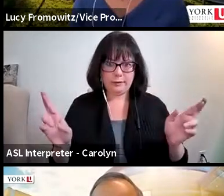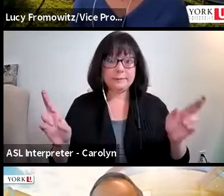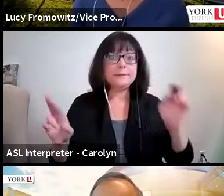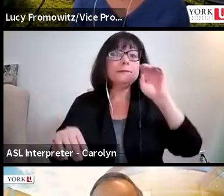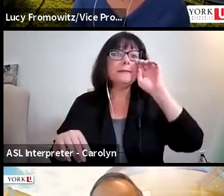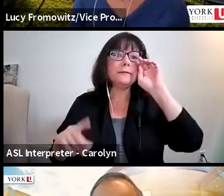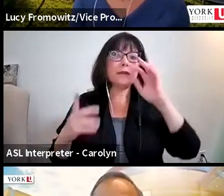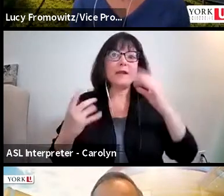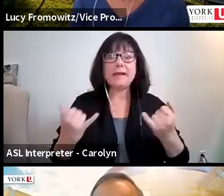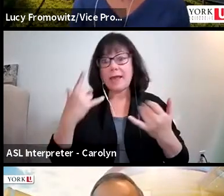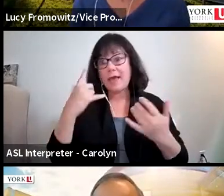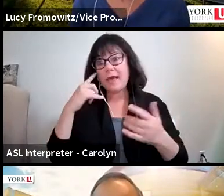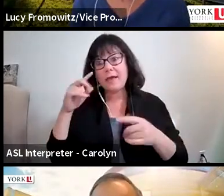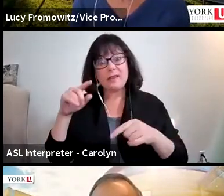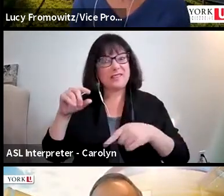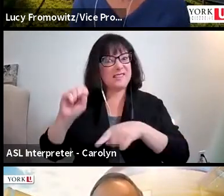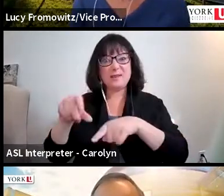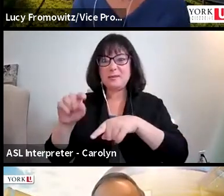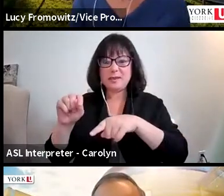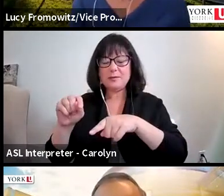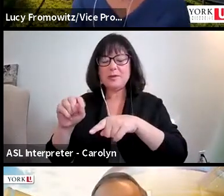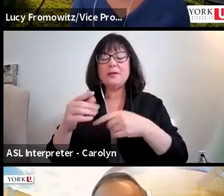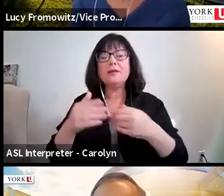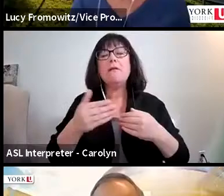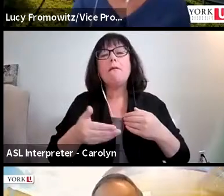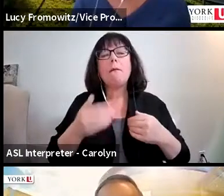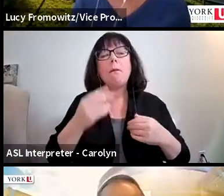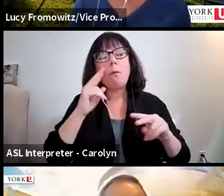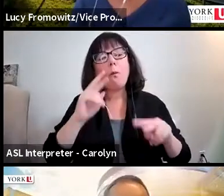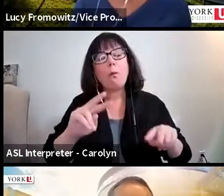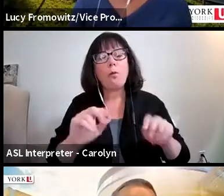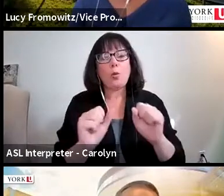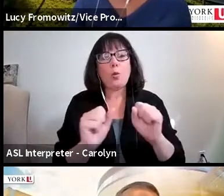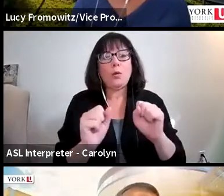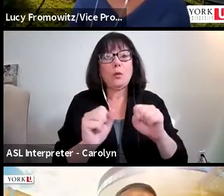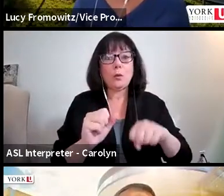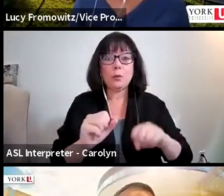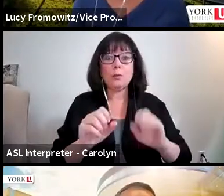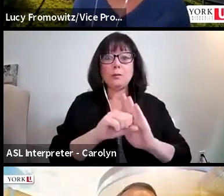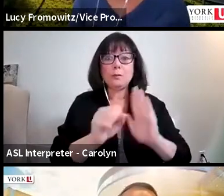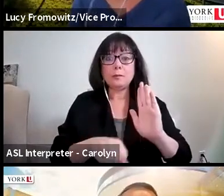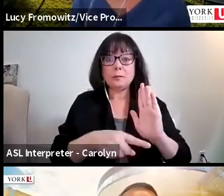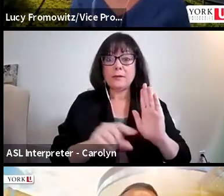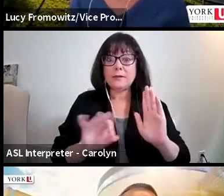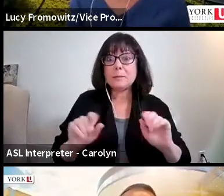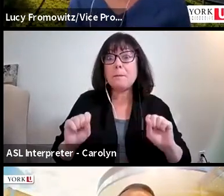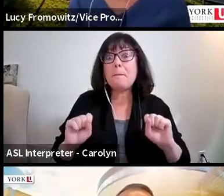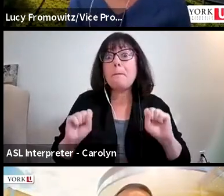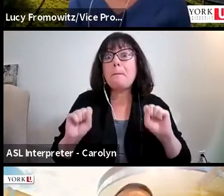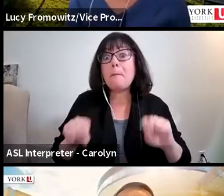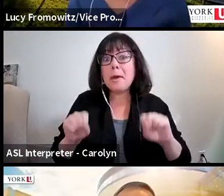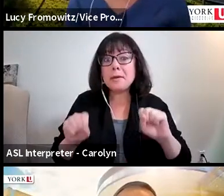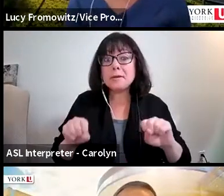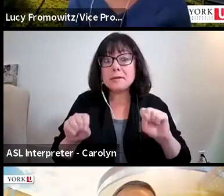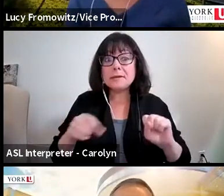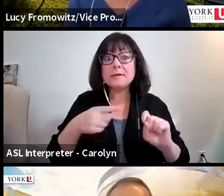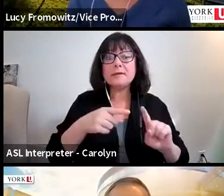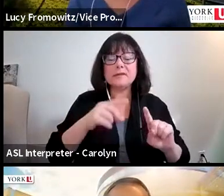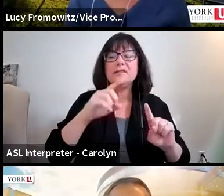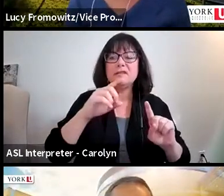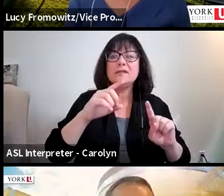on winter. It is trying to see whether or not everything could be put in place to make it possible for students to